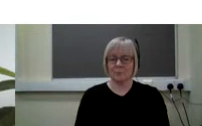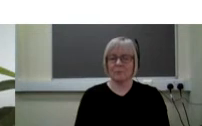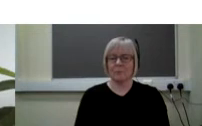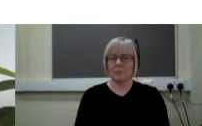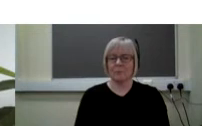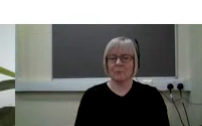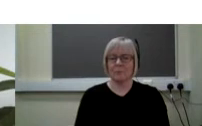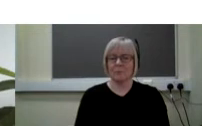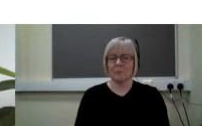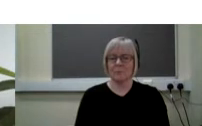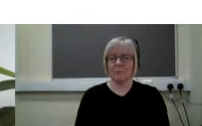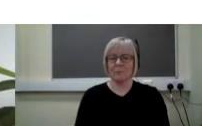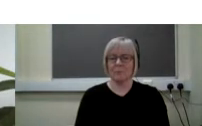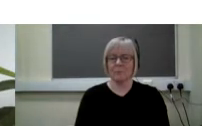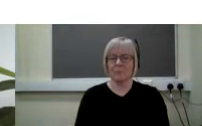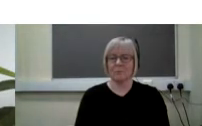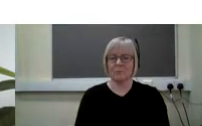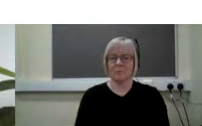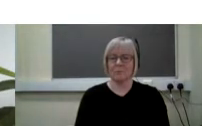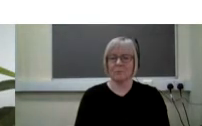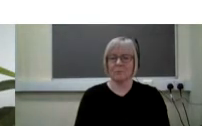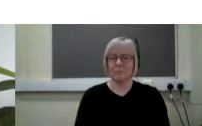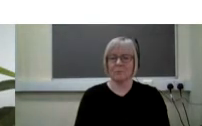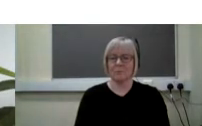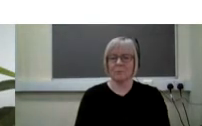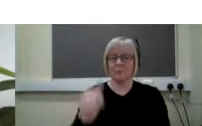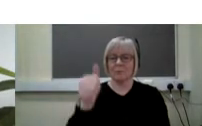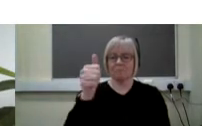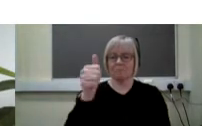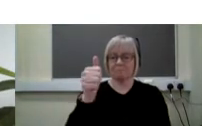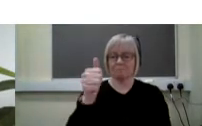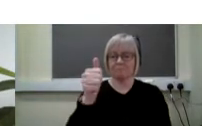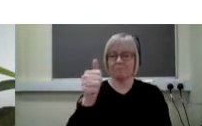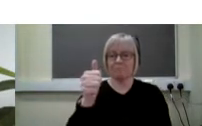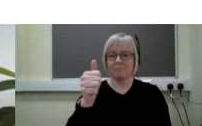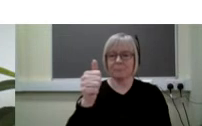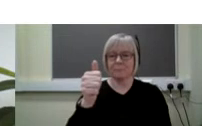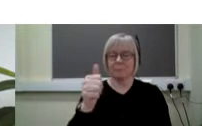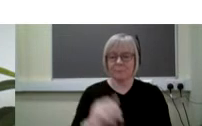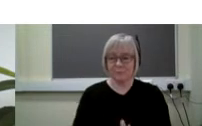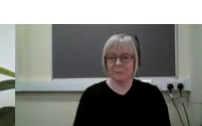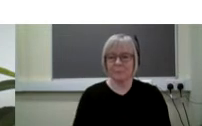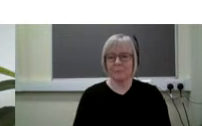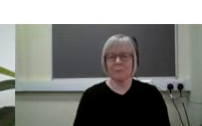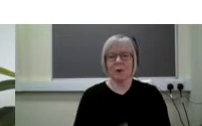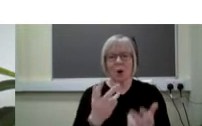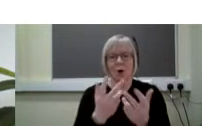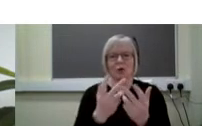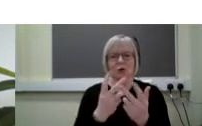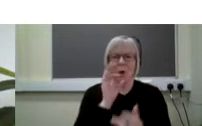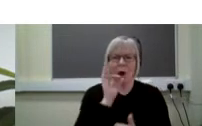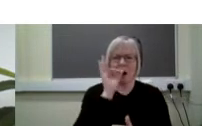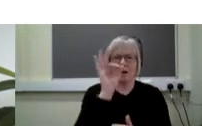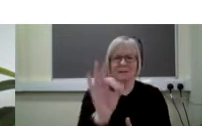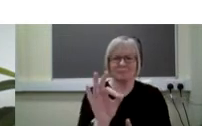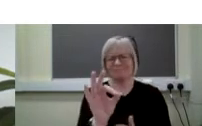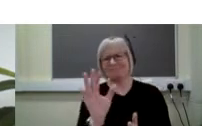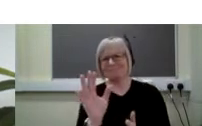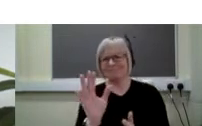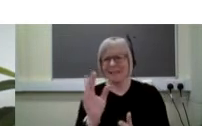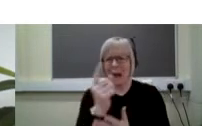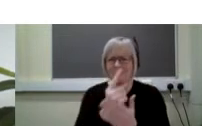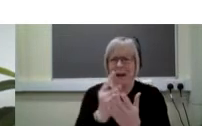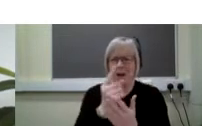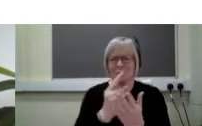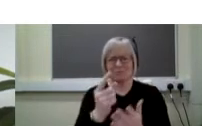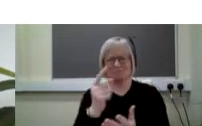pandemic. We also asked, as part of our study, what were unusual experiences, so experiences